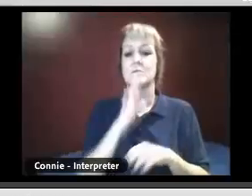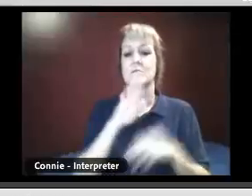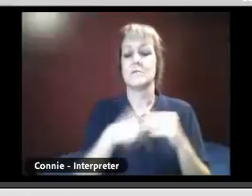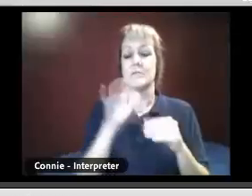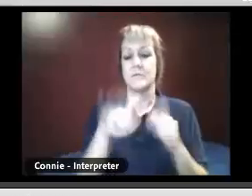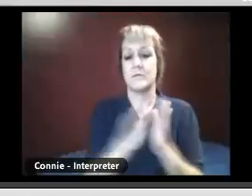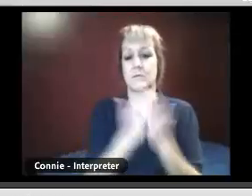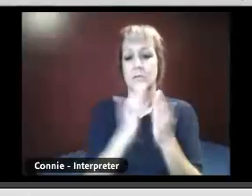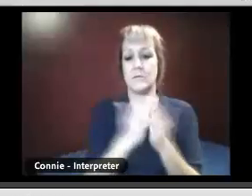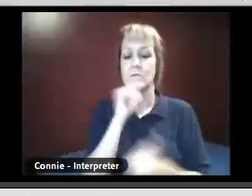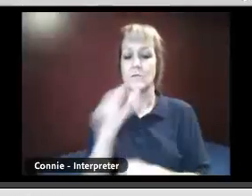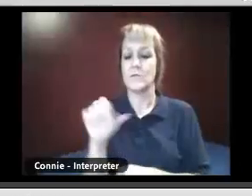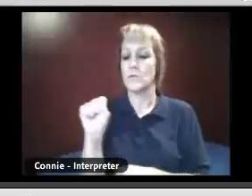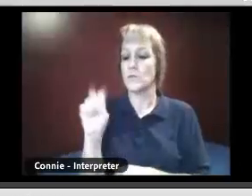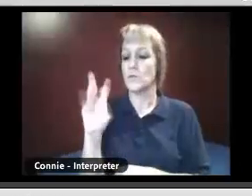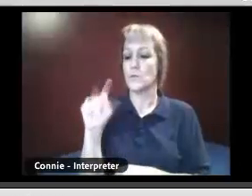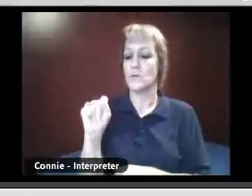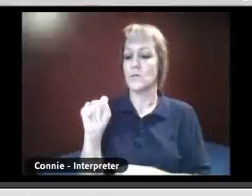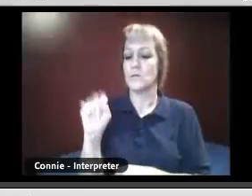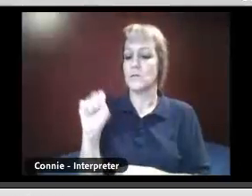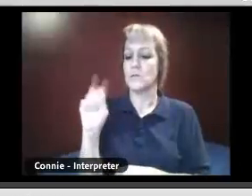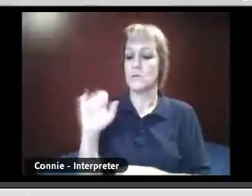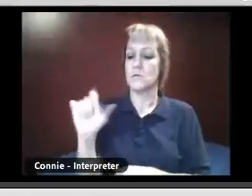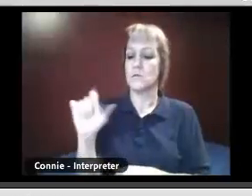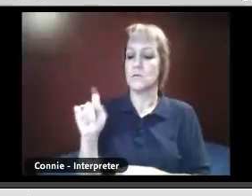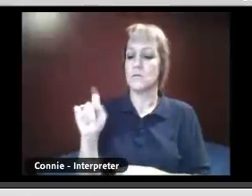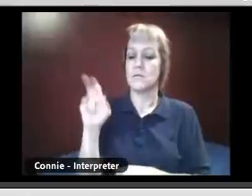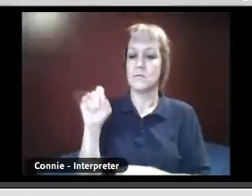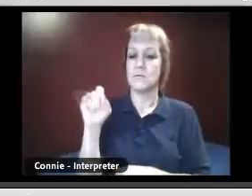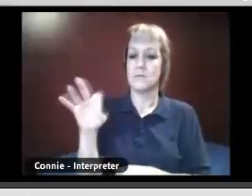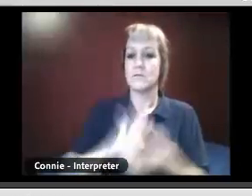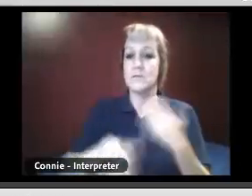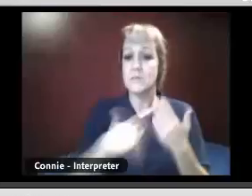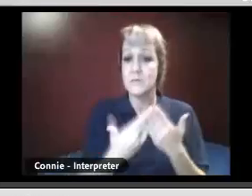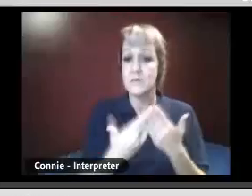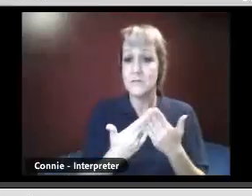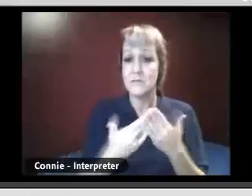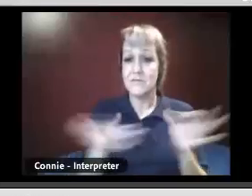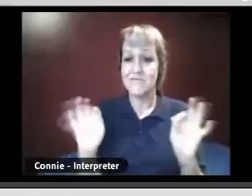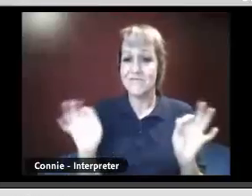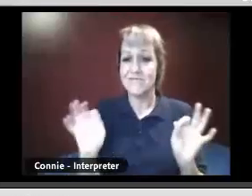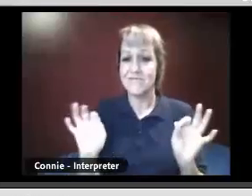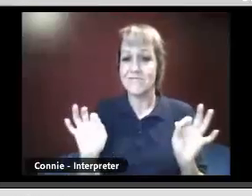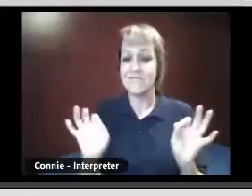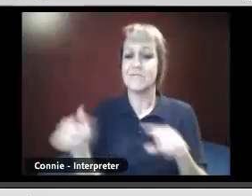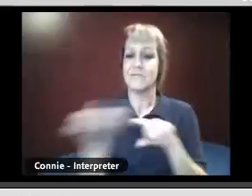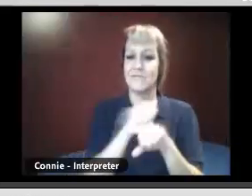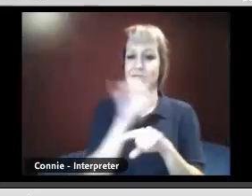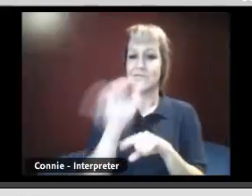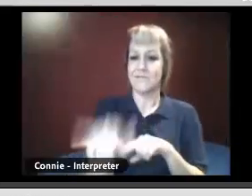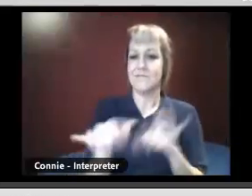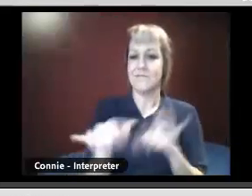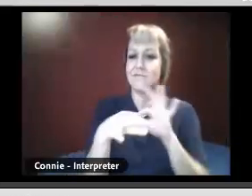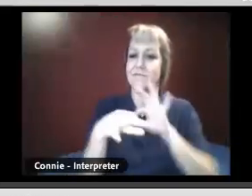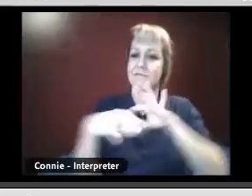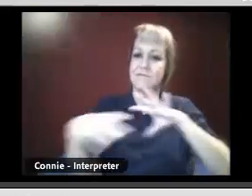sweat the small stuff because it's all small stuff. And when we learn how to practice that, then really we do let go of a lot of